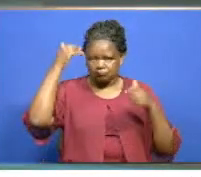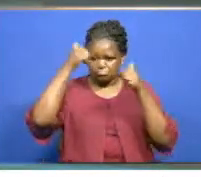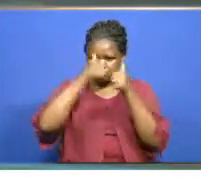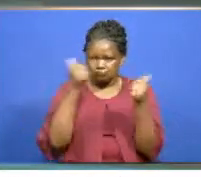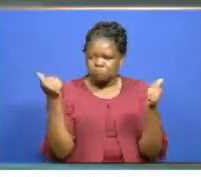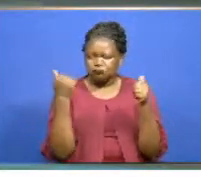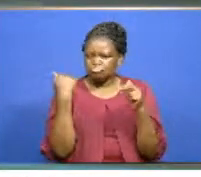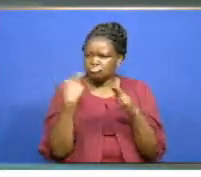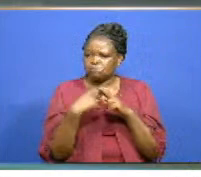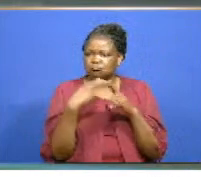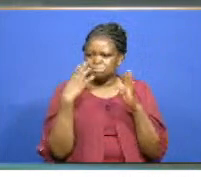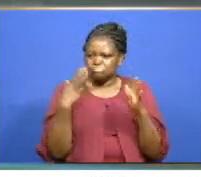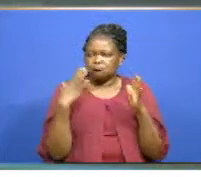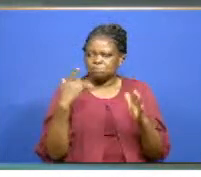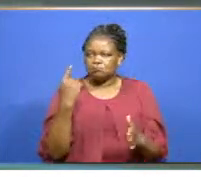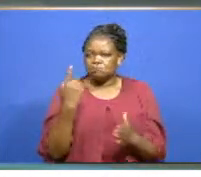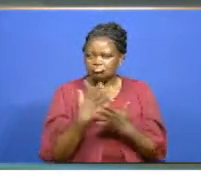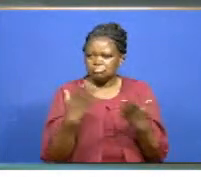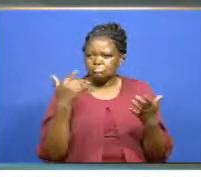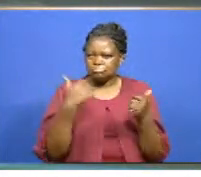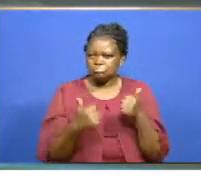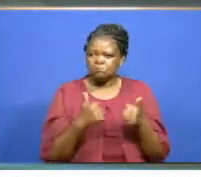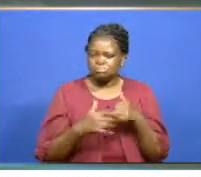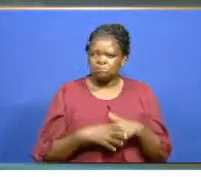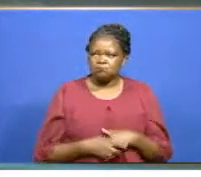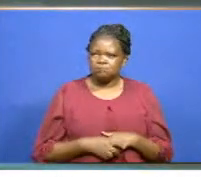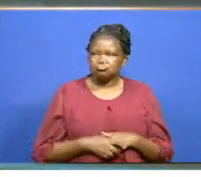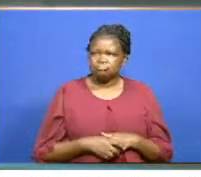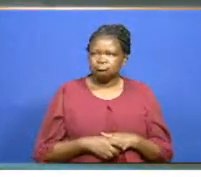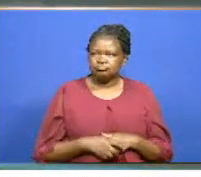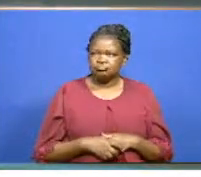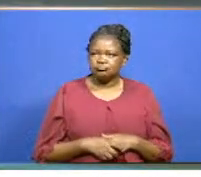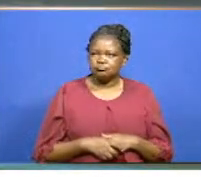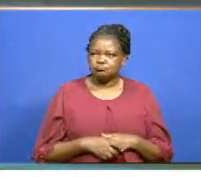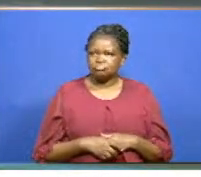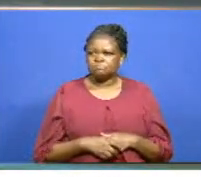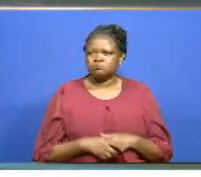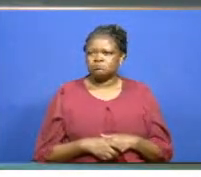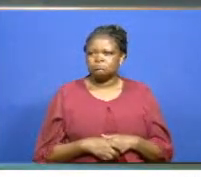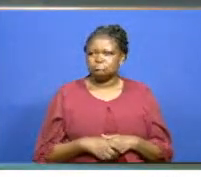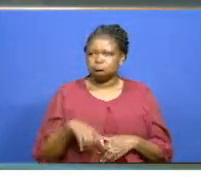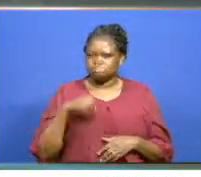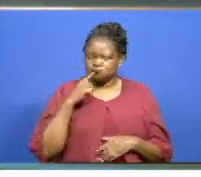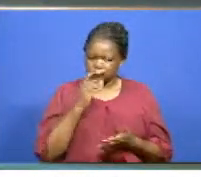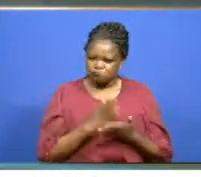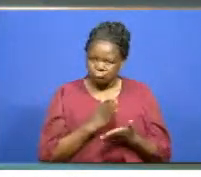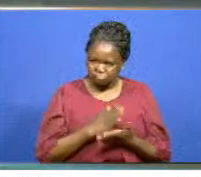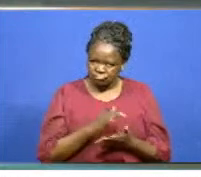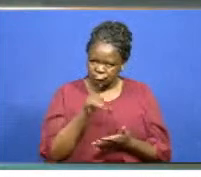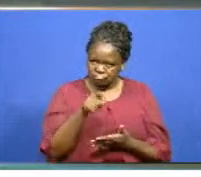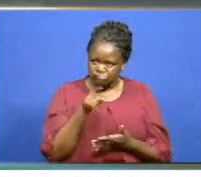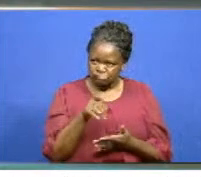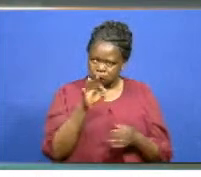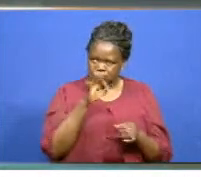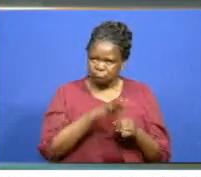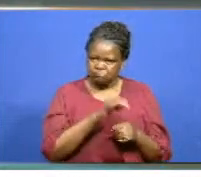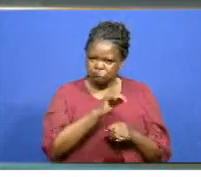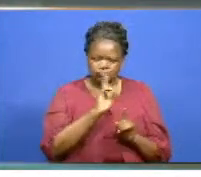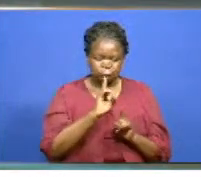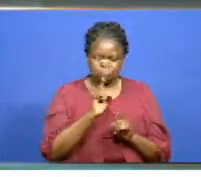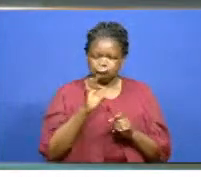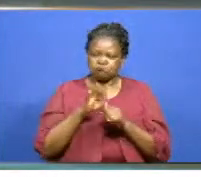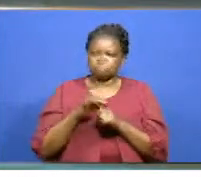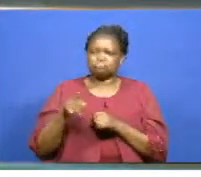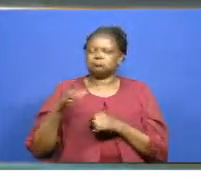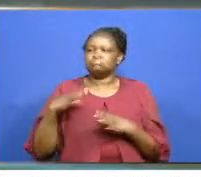popular. Yes. So the only thing they rode on that. Exactly. So the only thing was to convince him that, you know what, don't vote for that party, vote for this